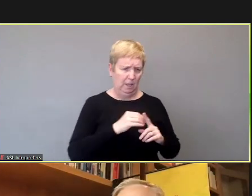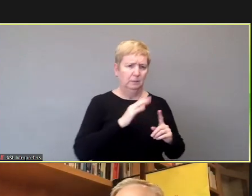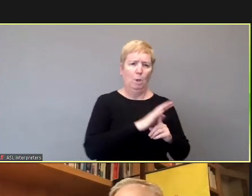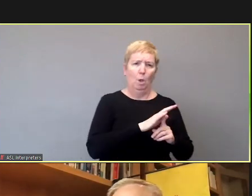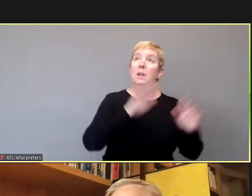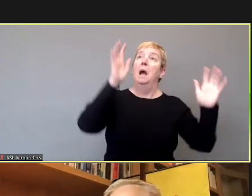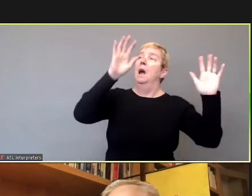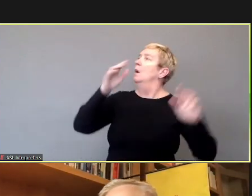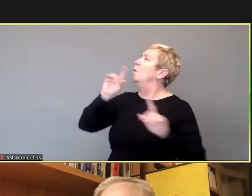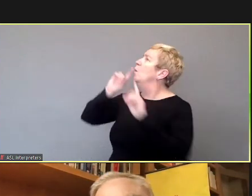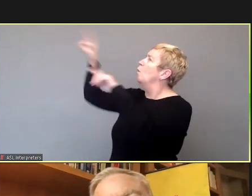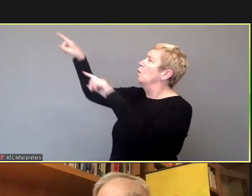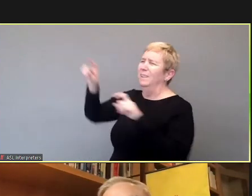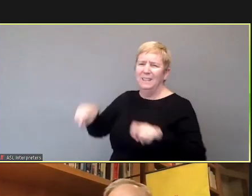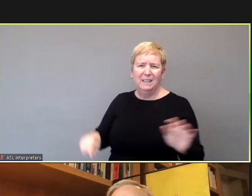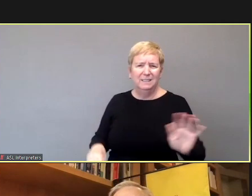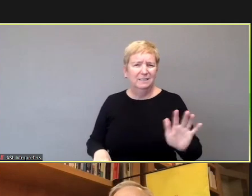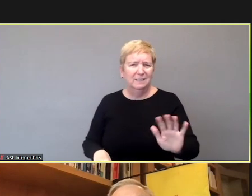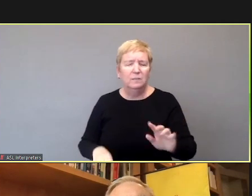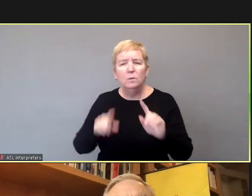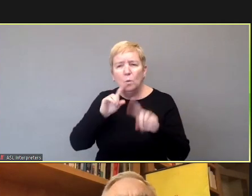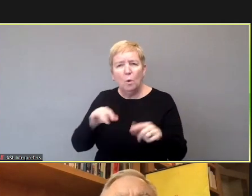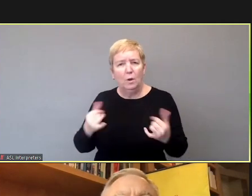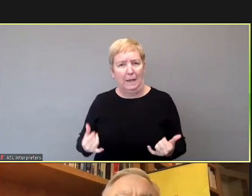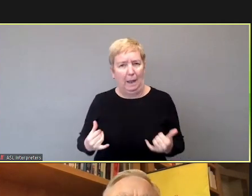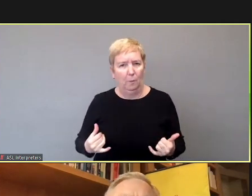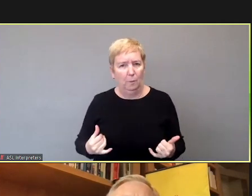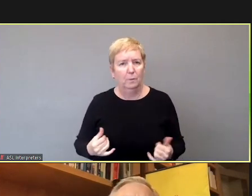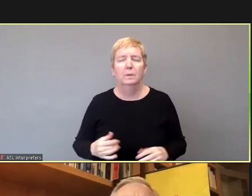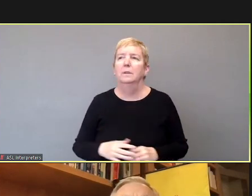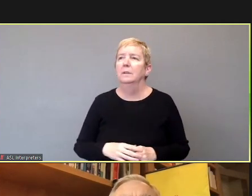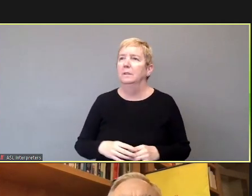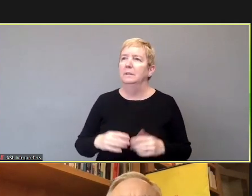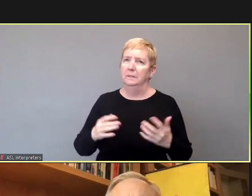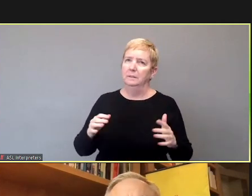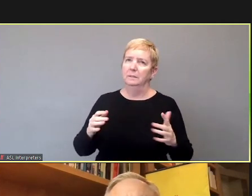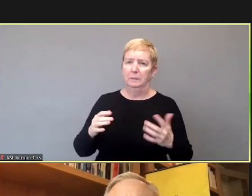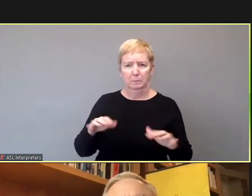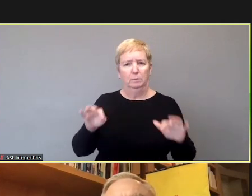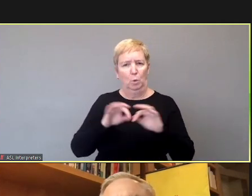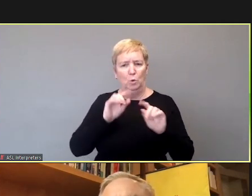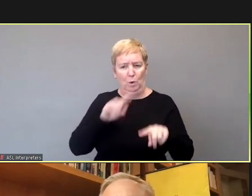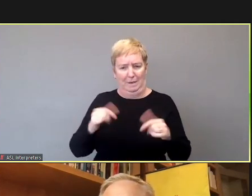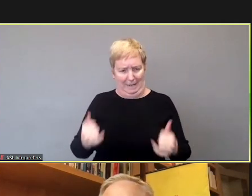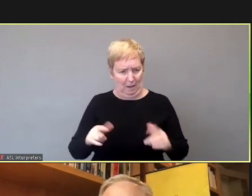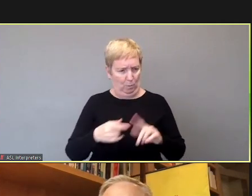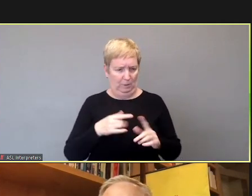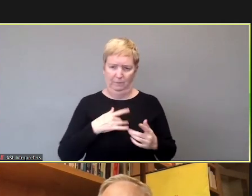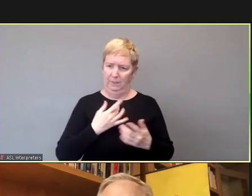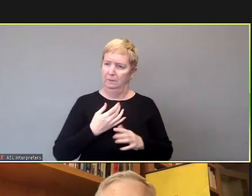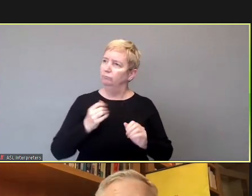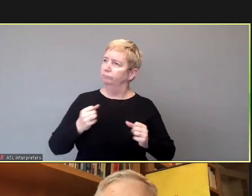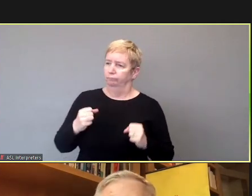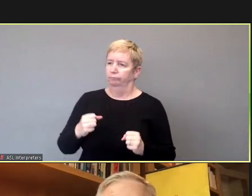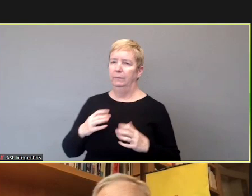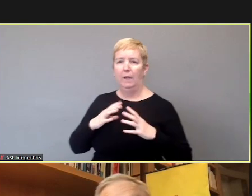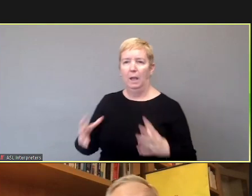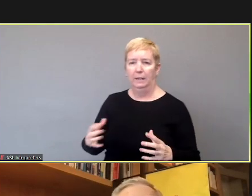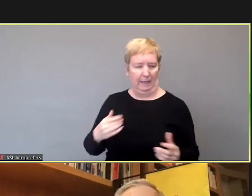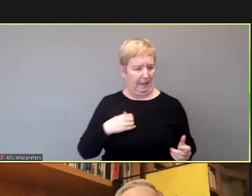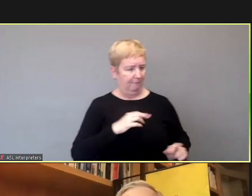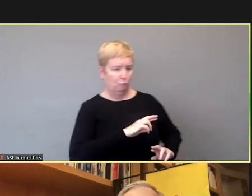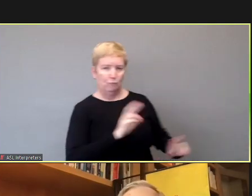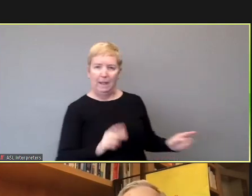need that kind of test when you don't have symptoms. The idea is to have those in your home so you can just do them. And